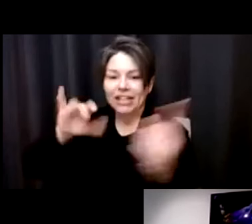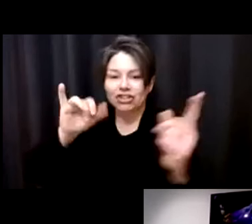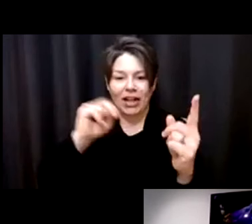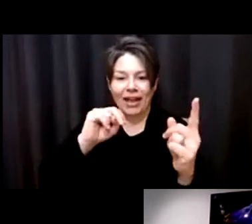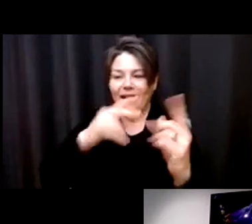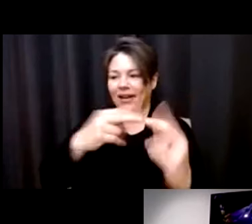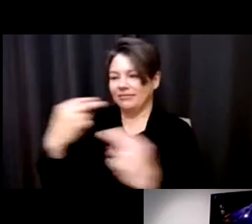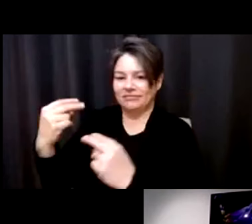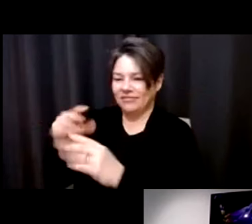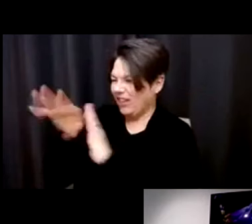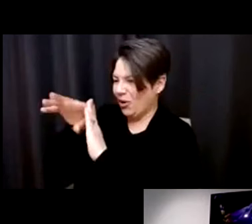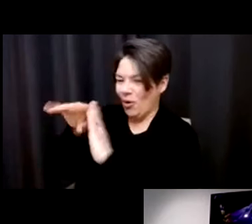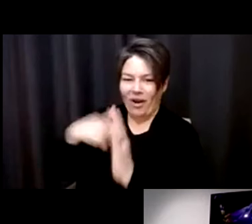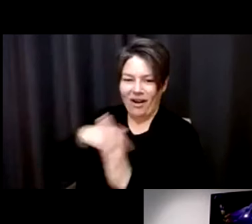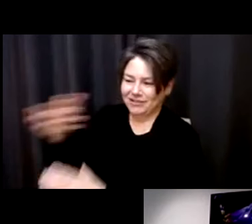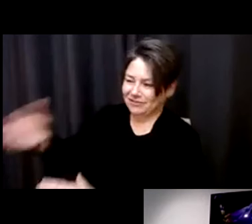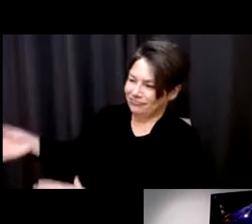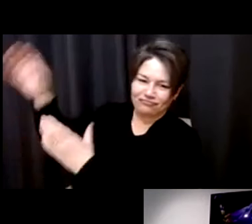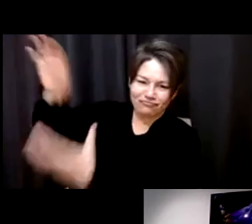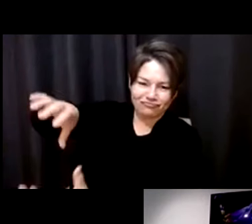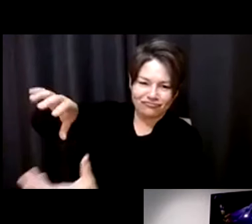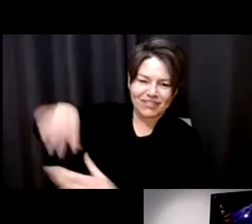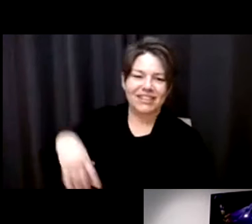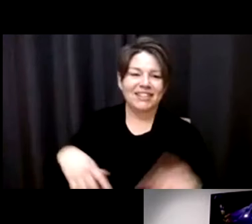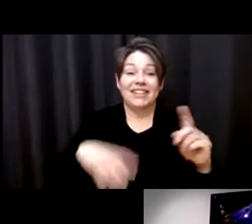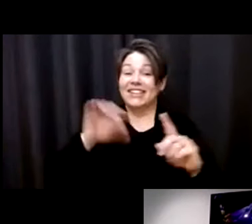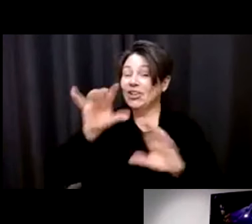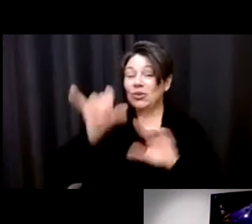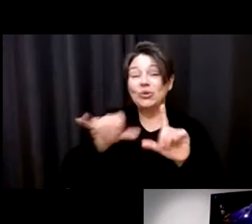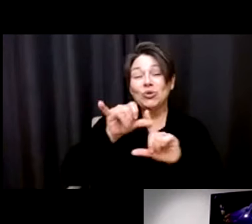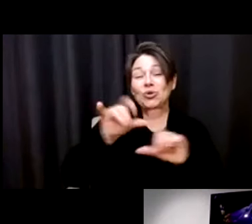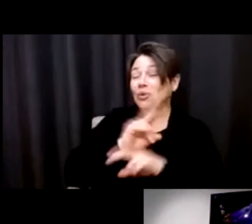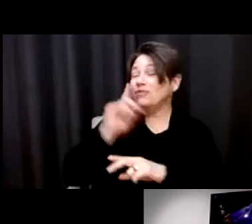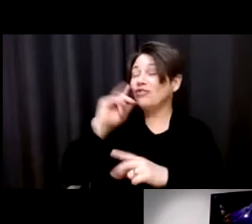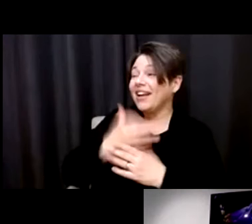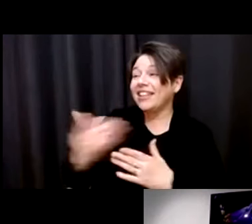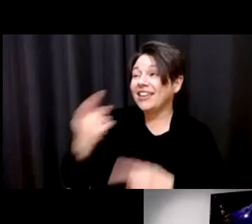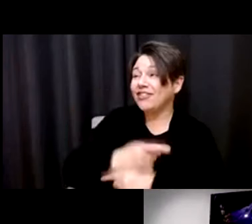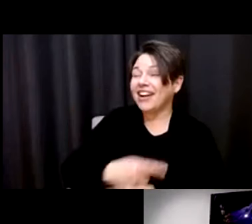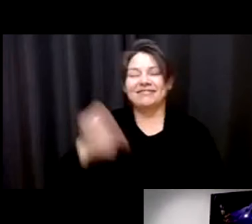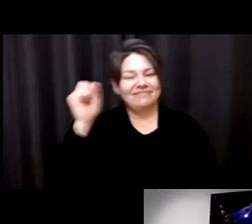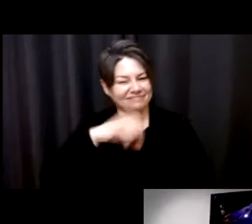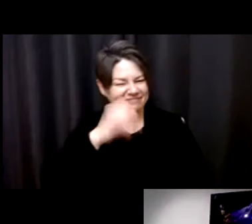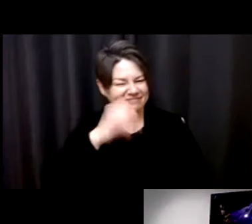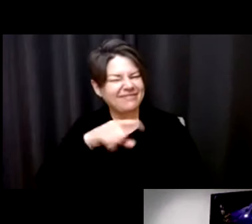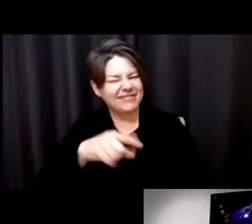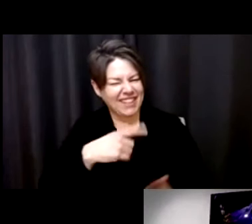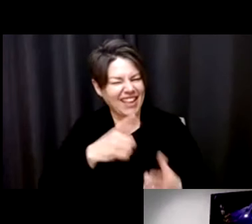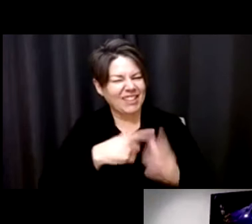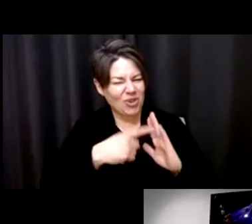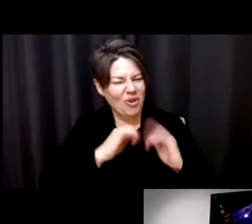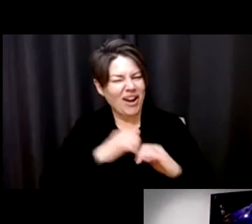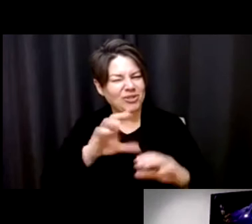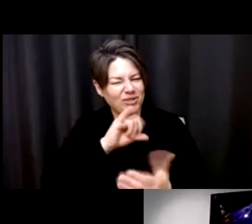that. It was really pretty hilarious. You can YouTube anything, right? yeah, exactly. Yeah, how to do that. So that's